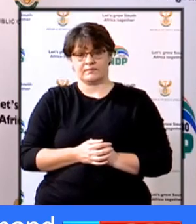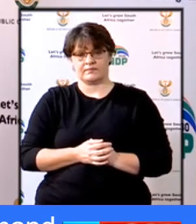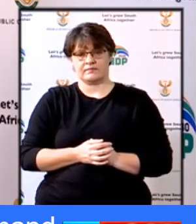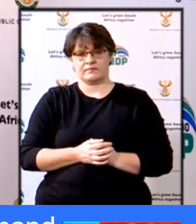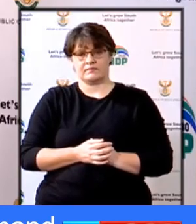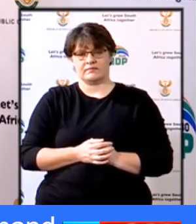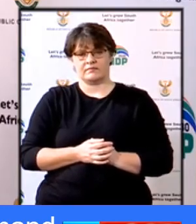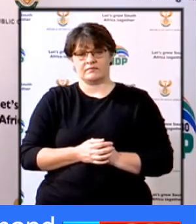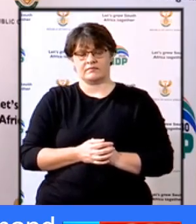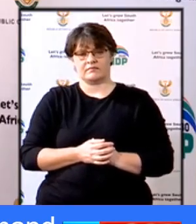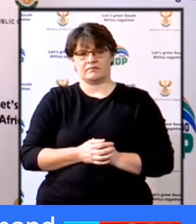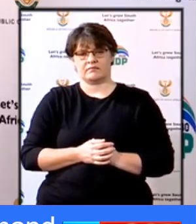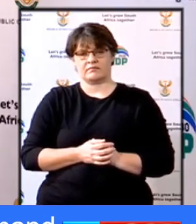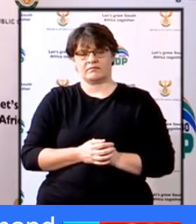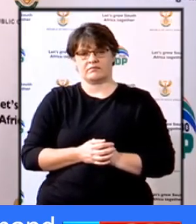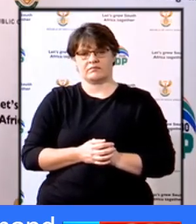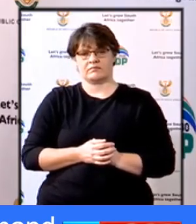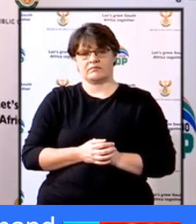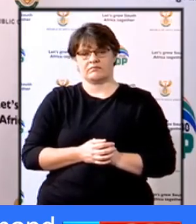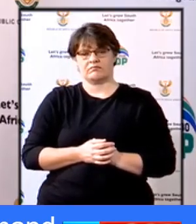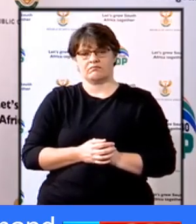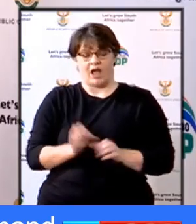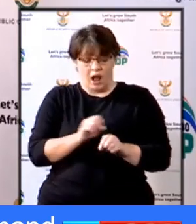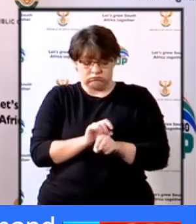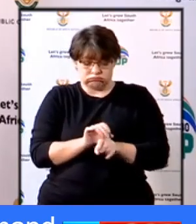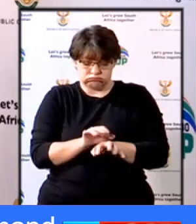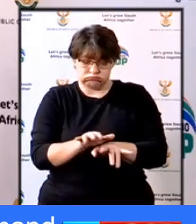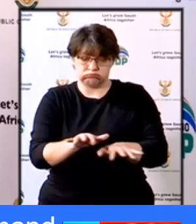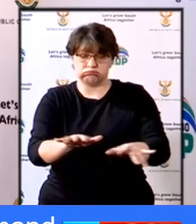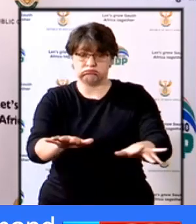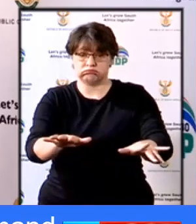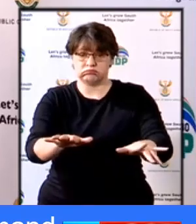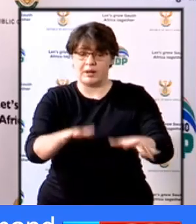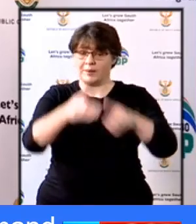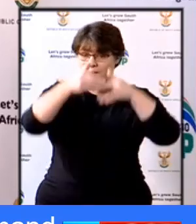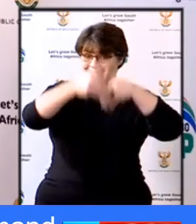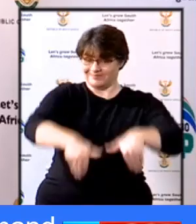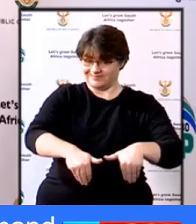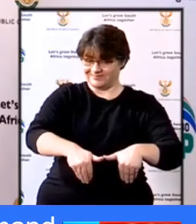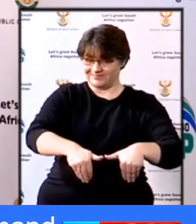In minimizing the chances of infection on the